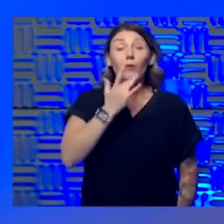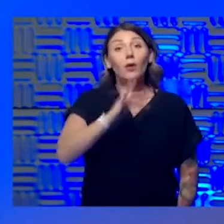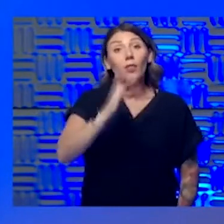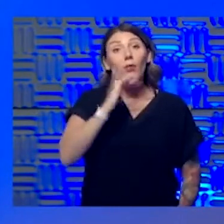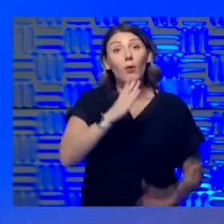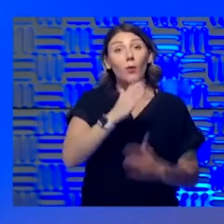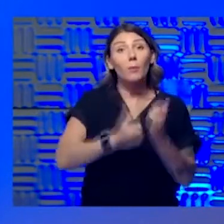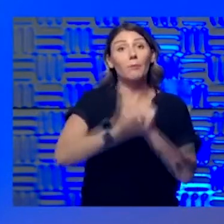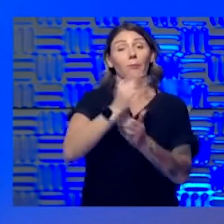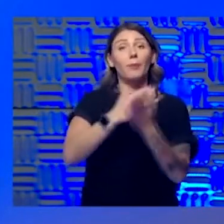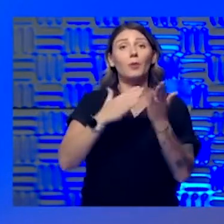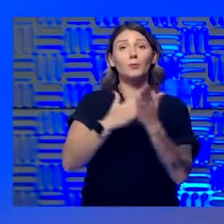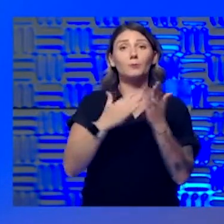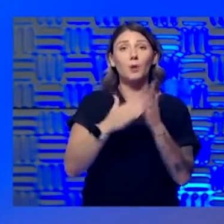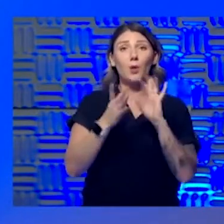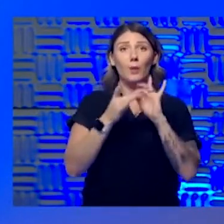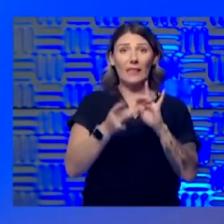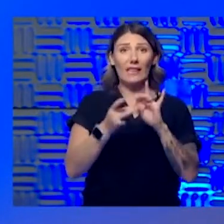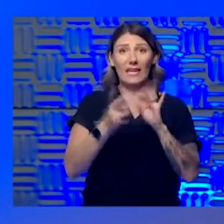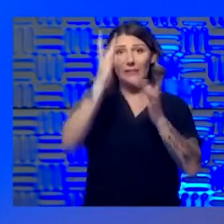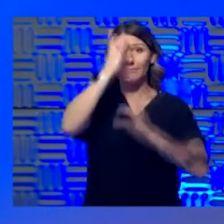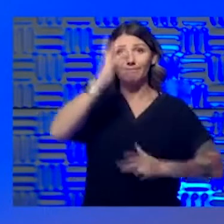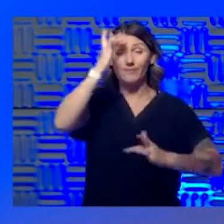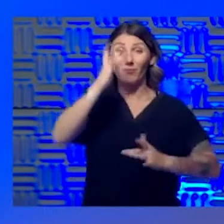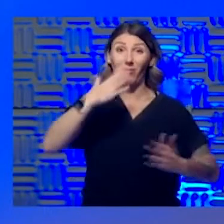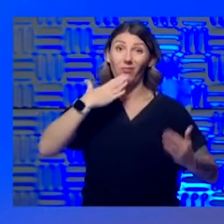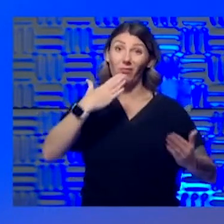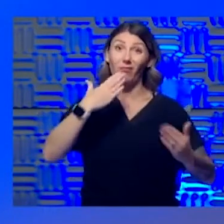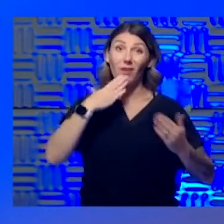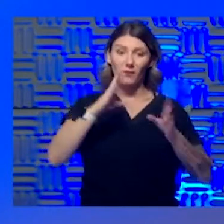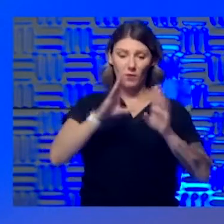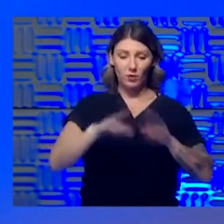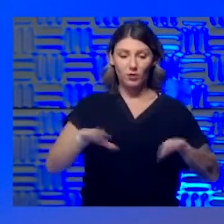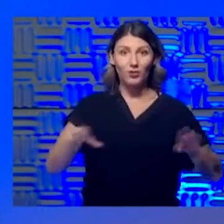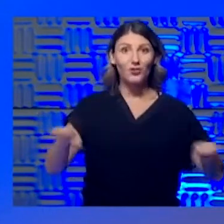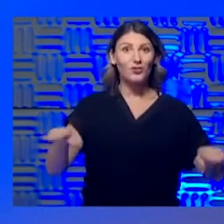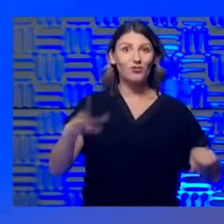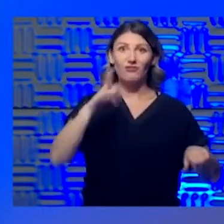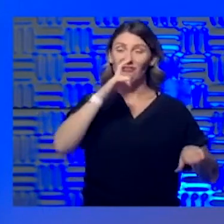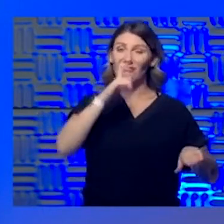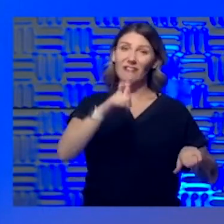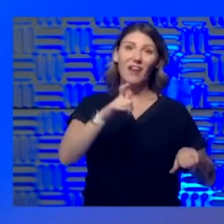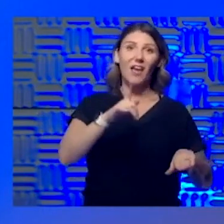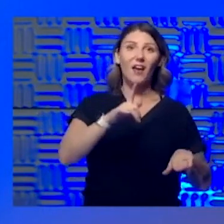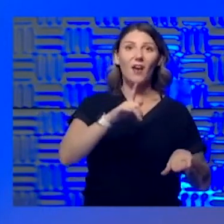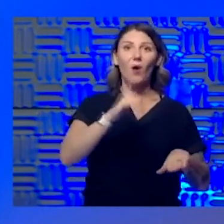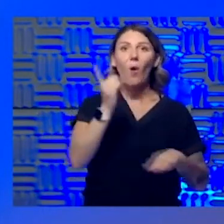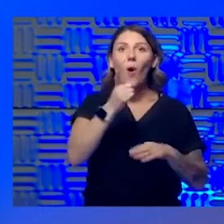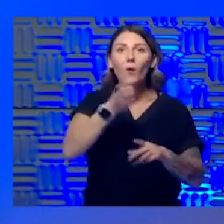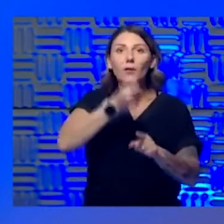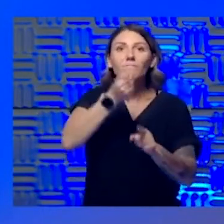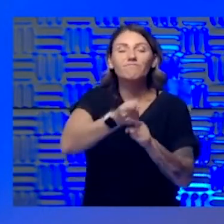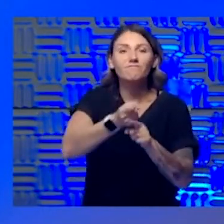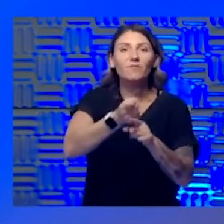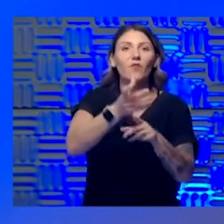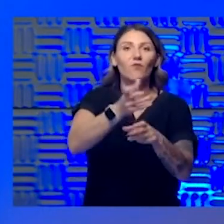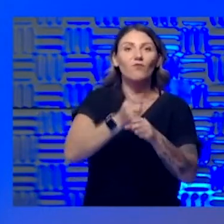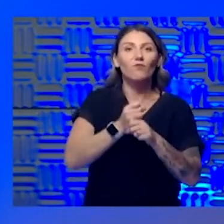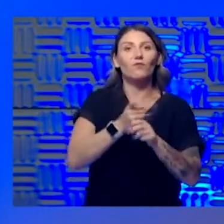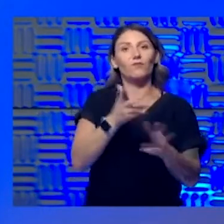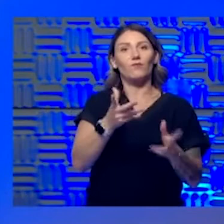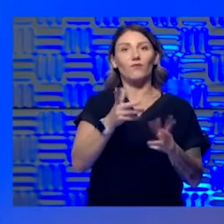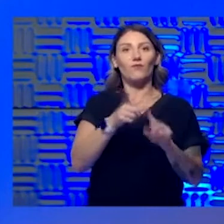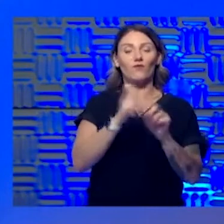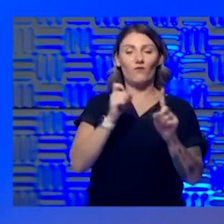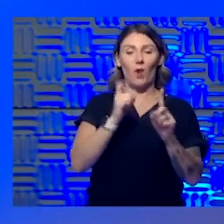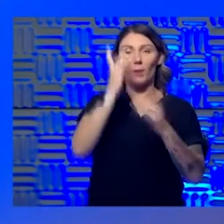this disease, we've been really thankful that for the most part children are spared from the disease. Obviously, we're seeing some effects post-infection, but